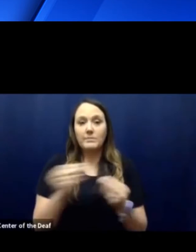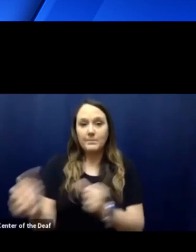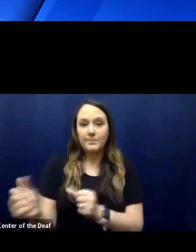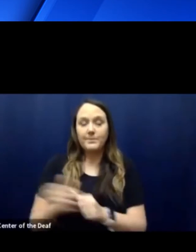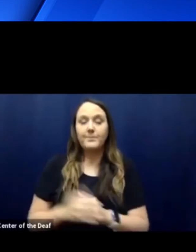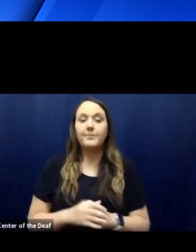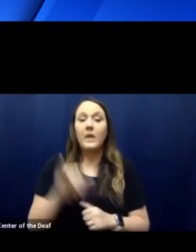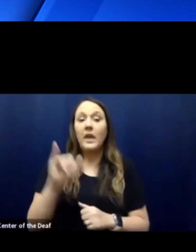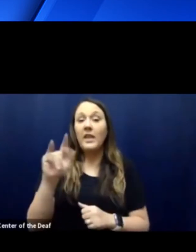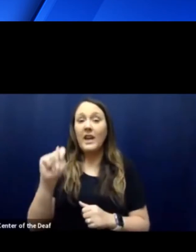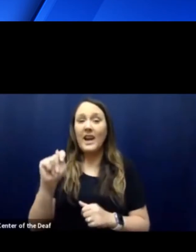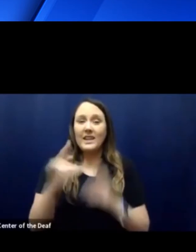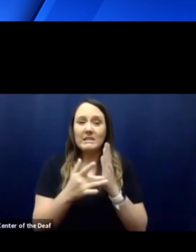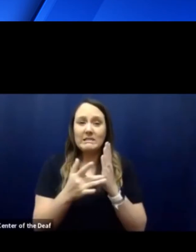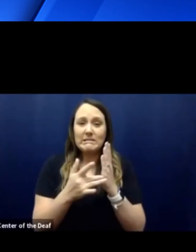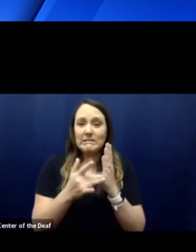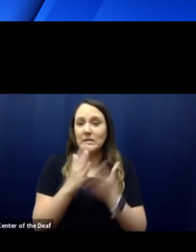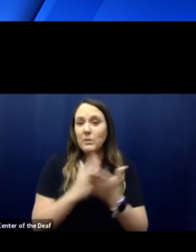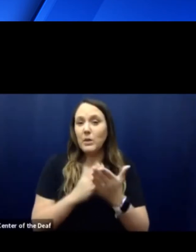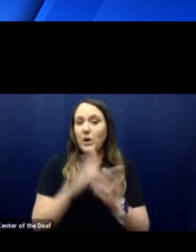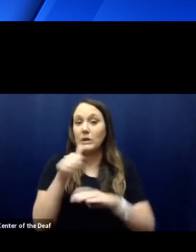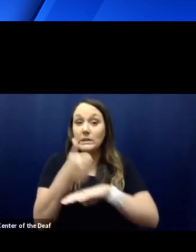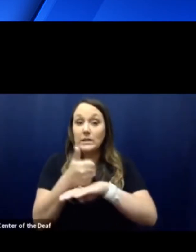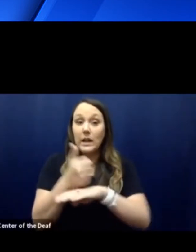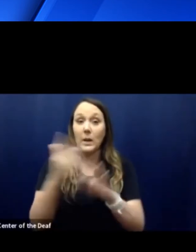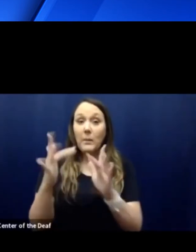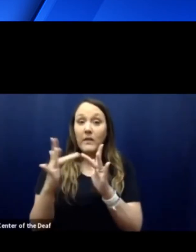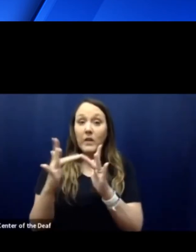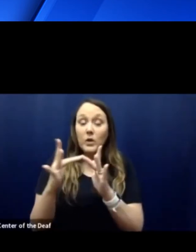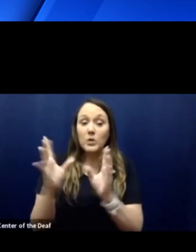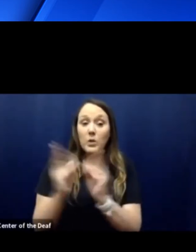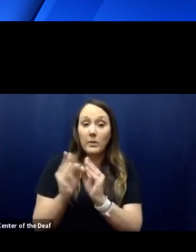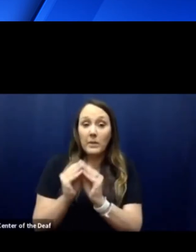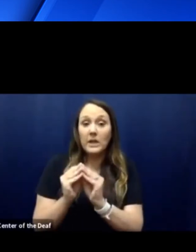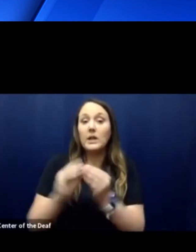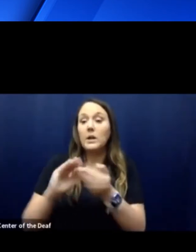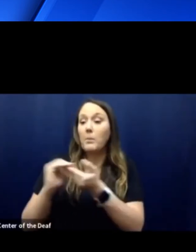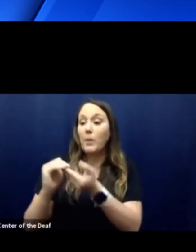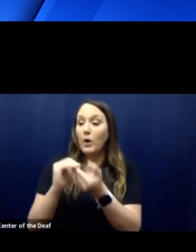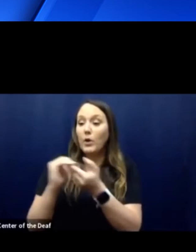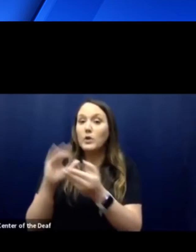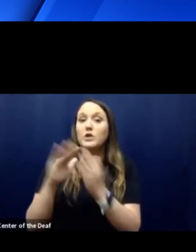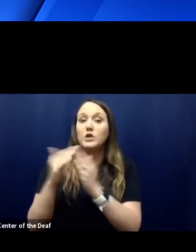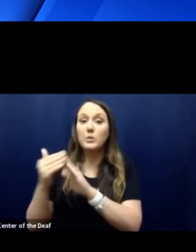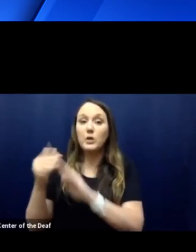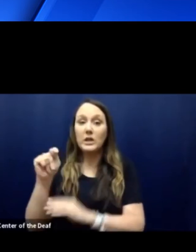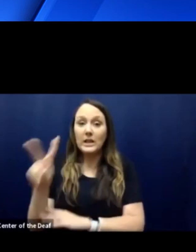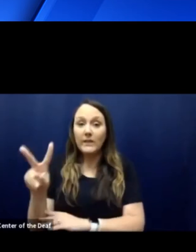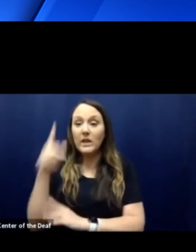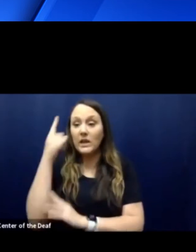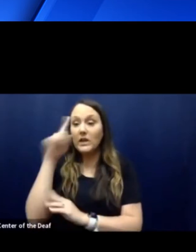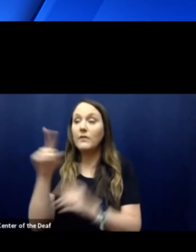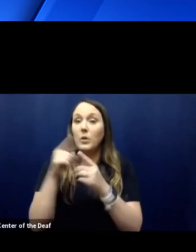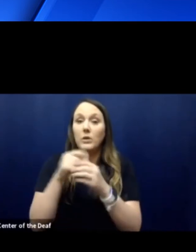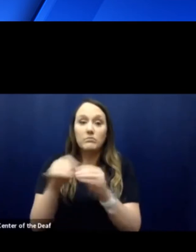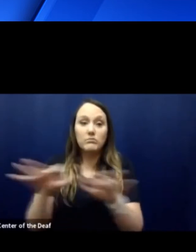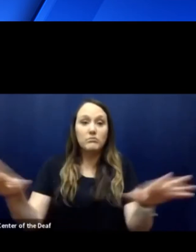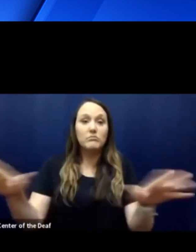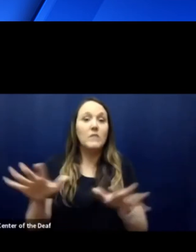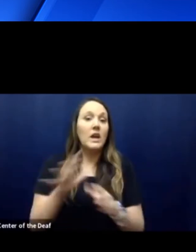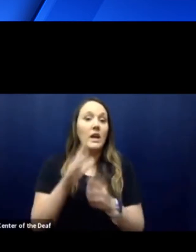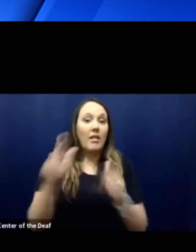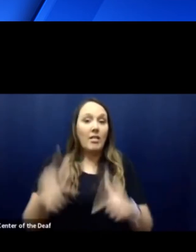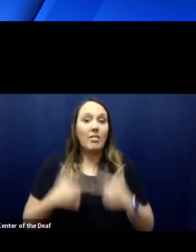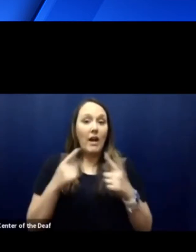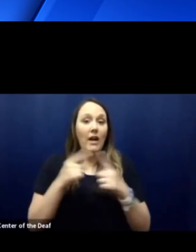the IT component of putting together virtual meetings, to our partners at Community Television for streaming the meeting live to the public, to